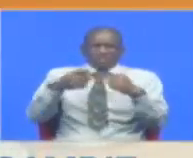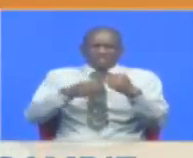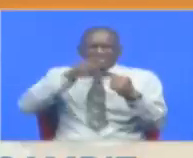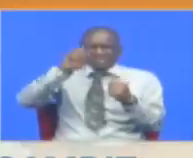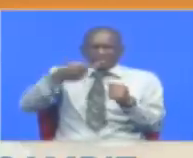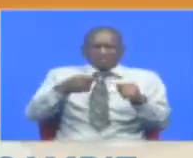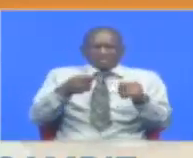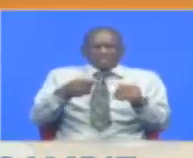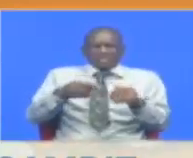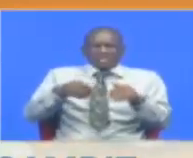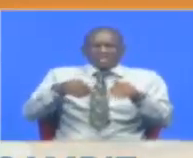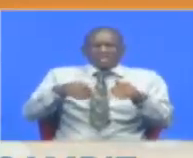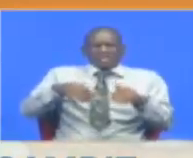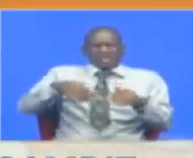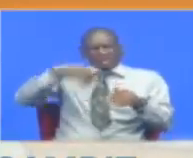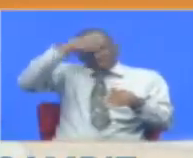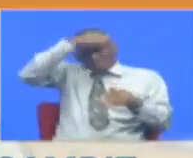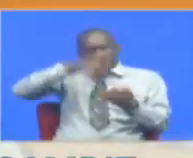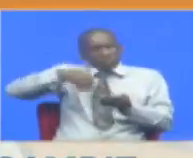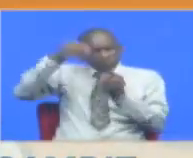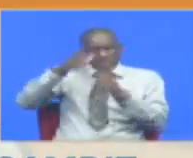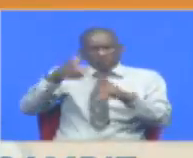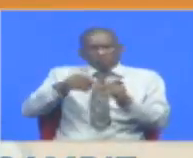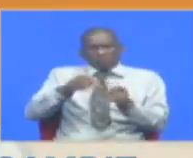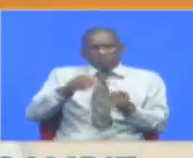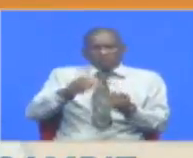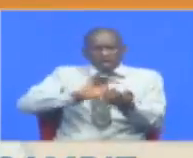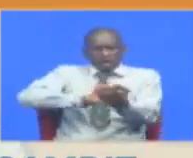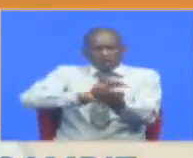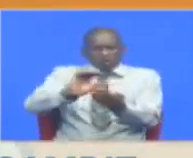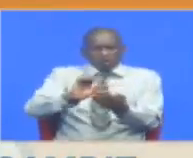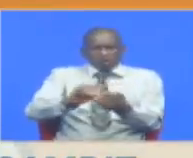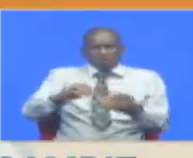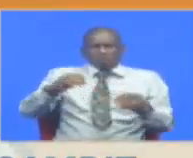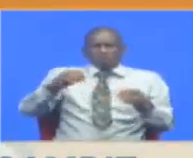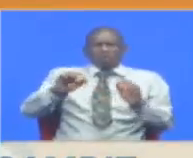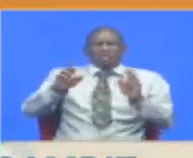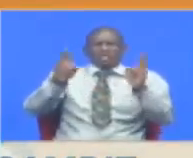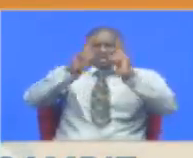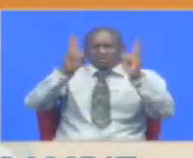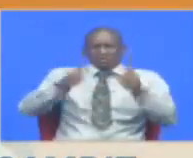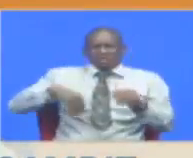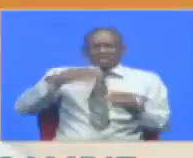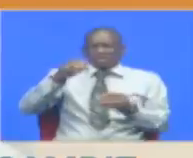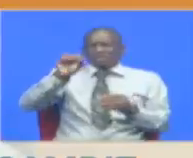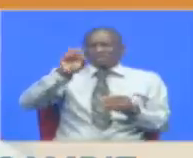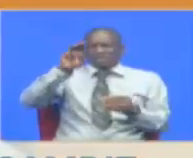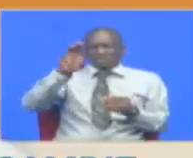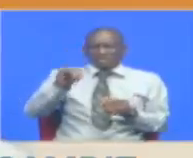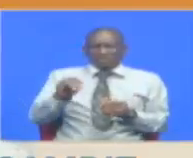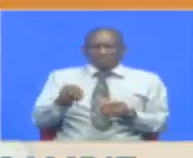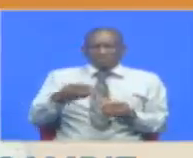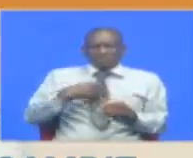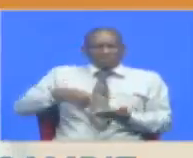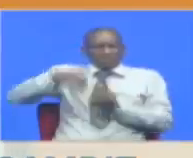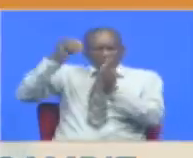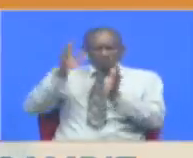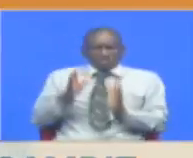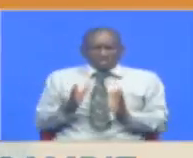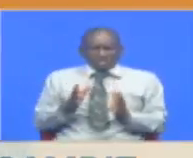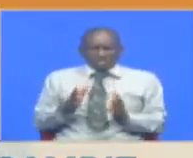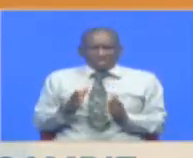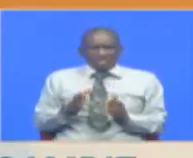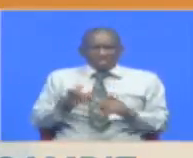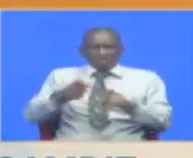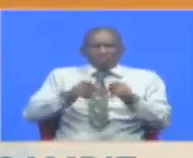undergraduate students from across the globe. Typically, every semester, we have students from